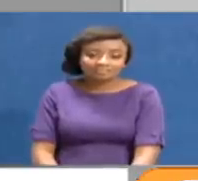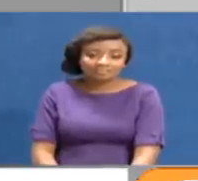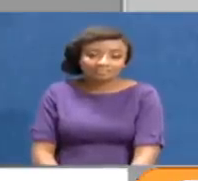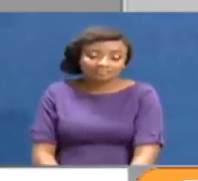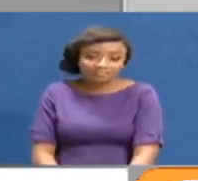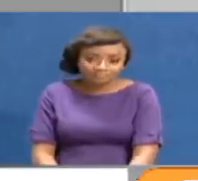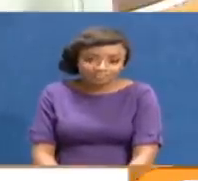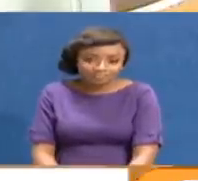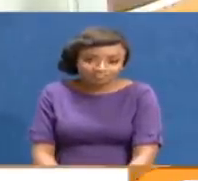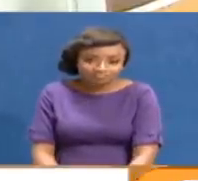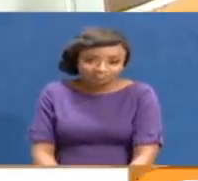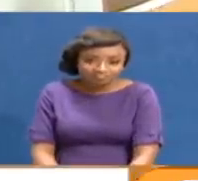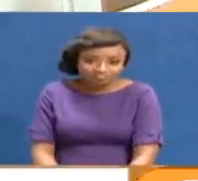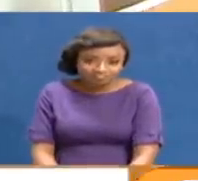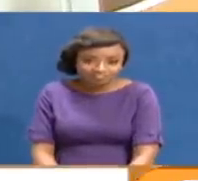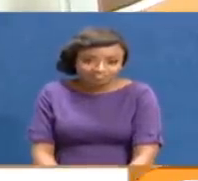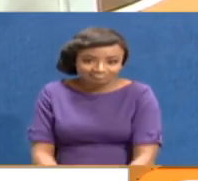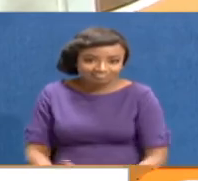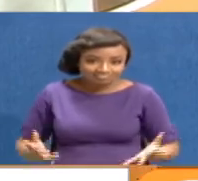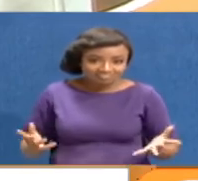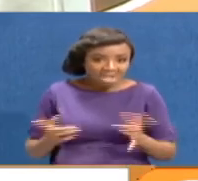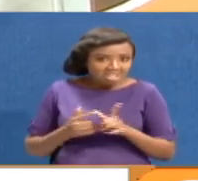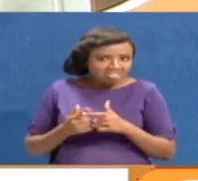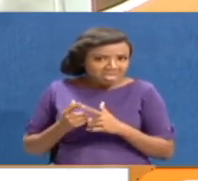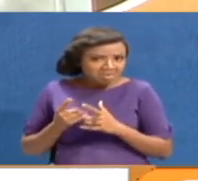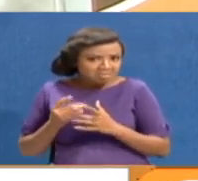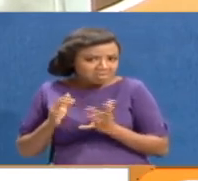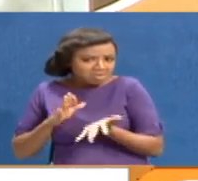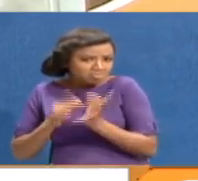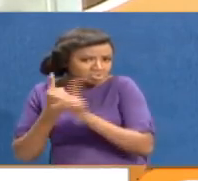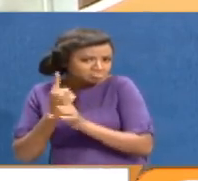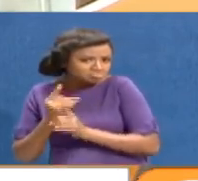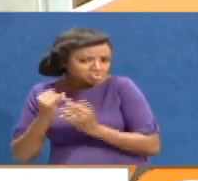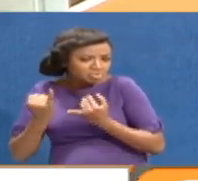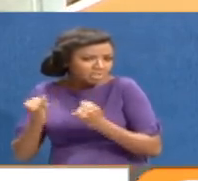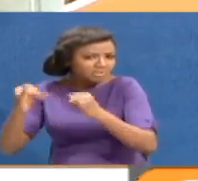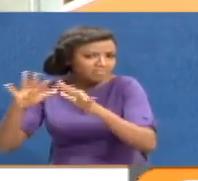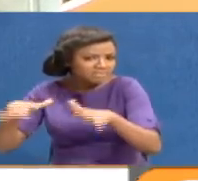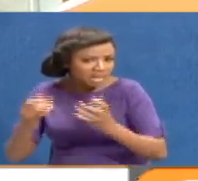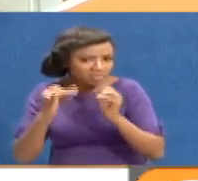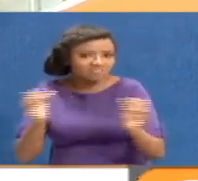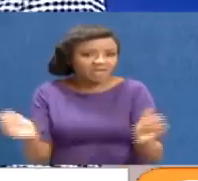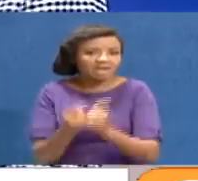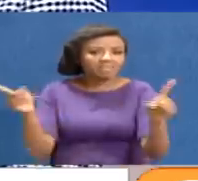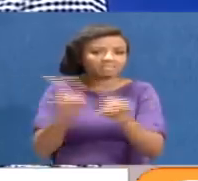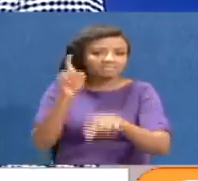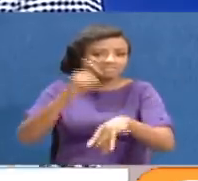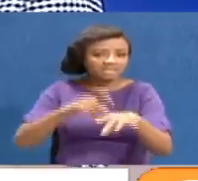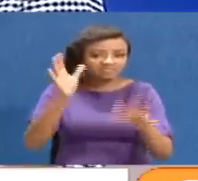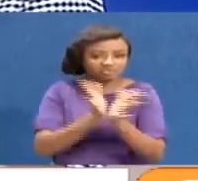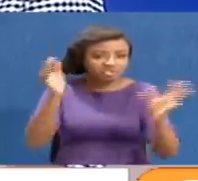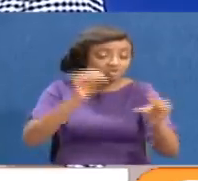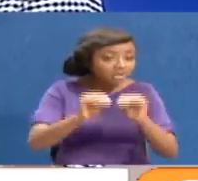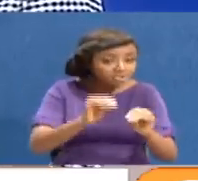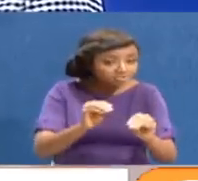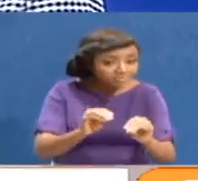save funds? Then how do we implement the recommendations of the, you know, the changes that we need on